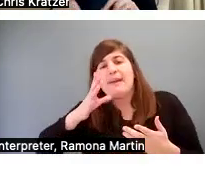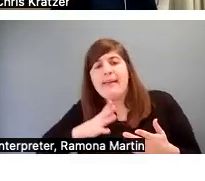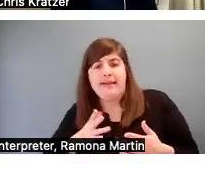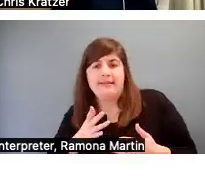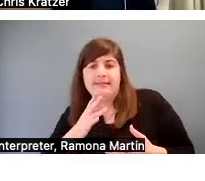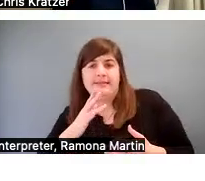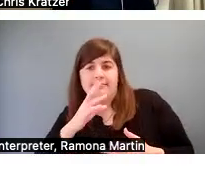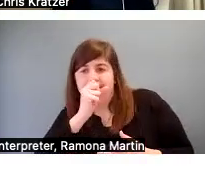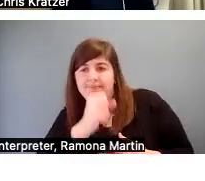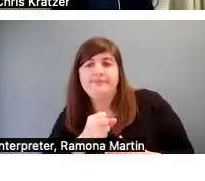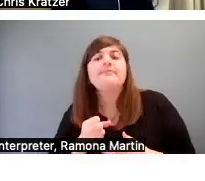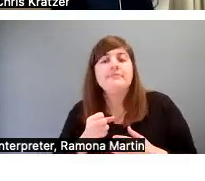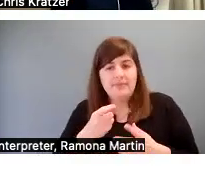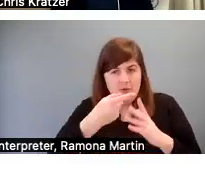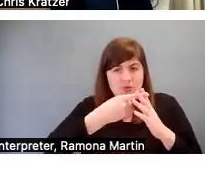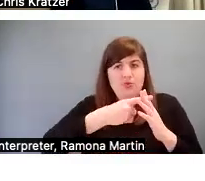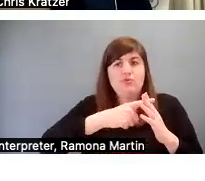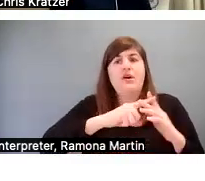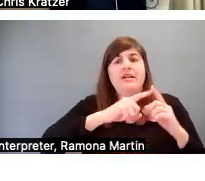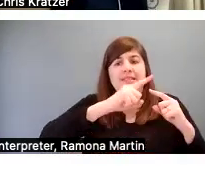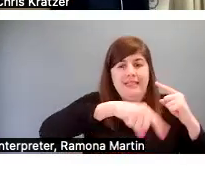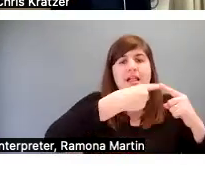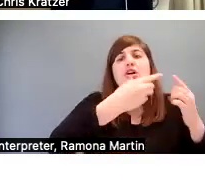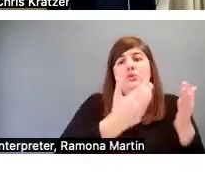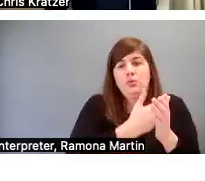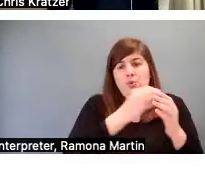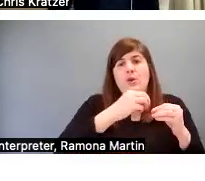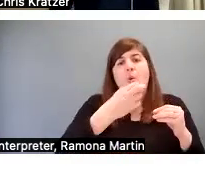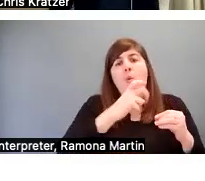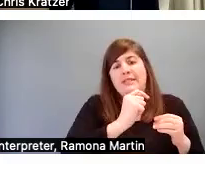in the stem of a host plant to begin the cycle anew.